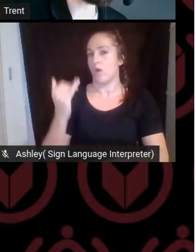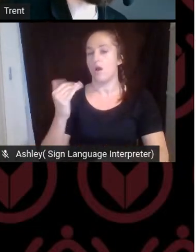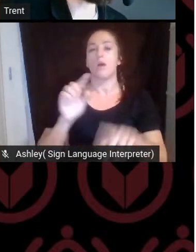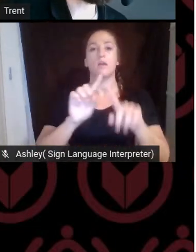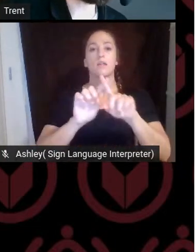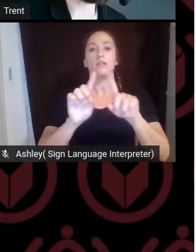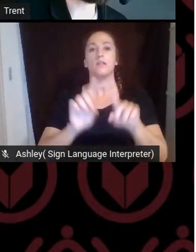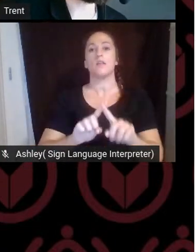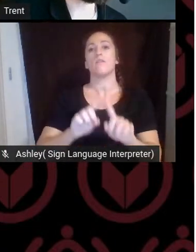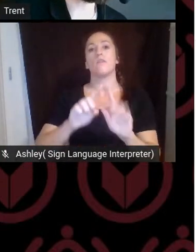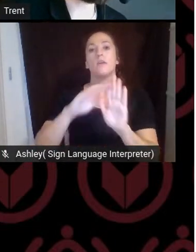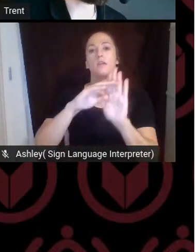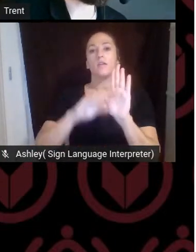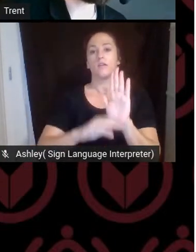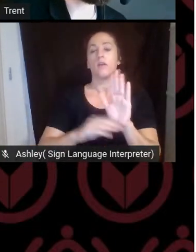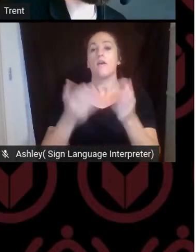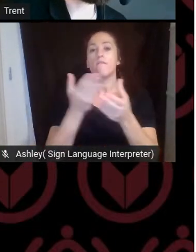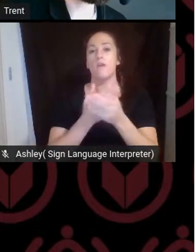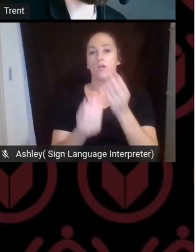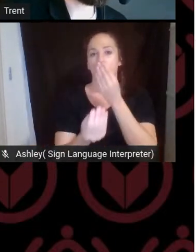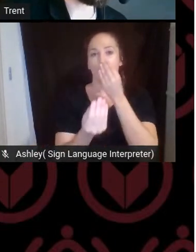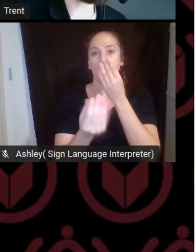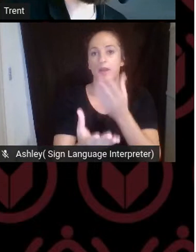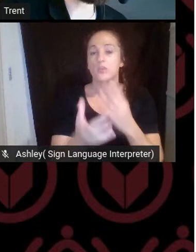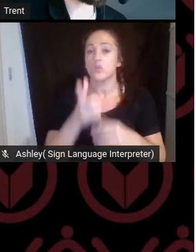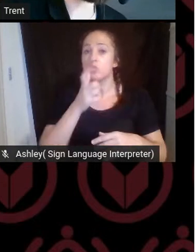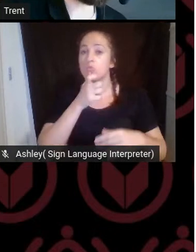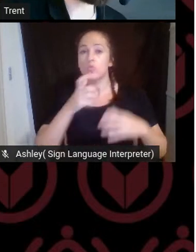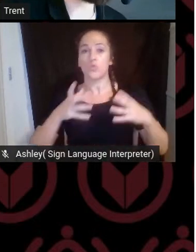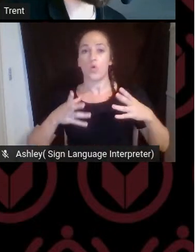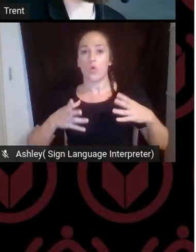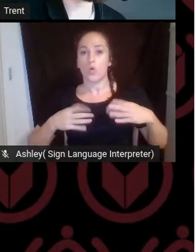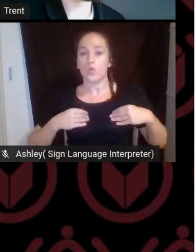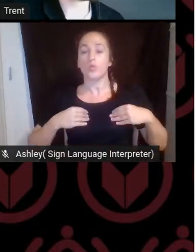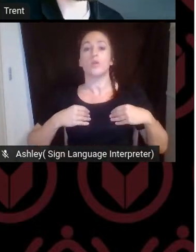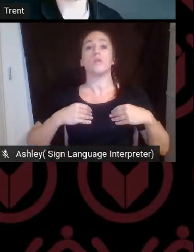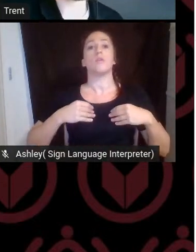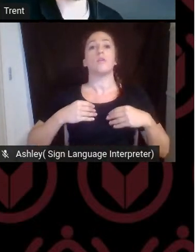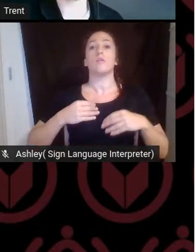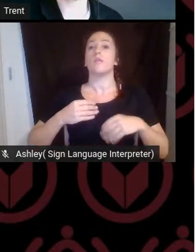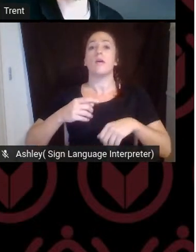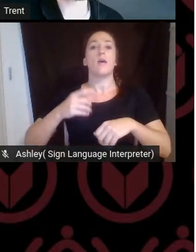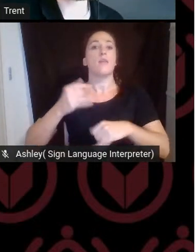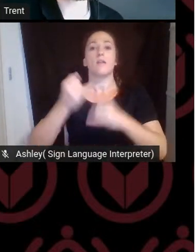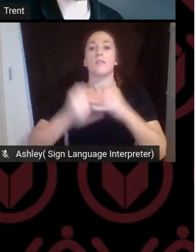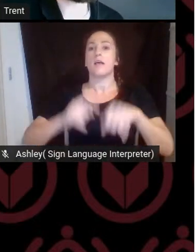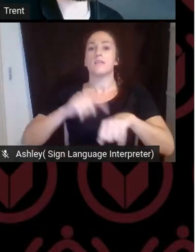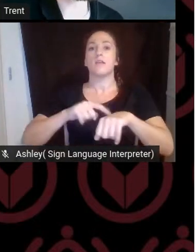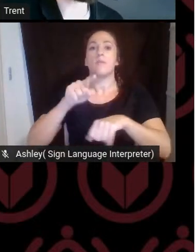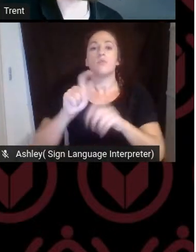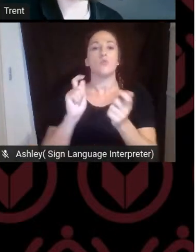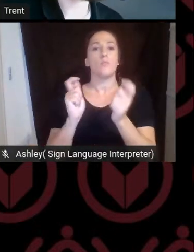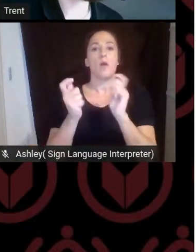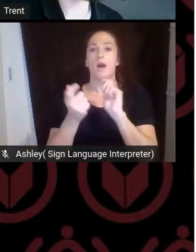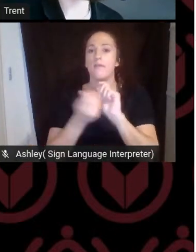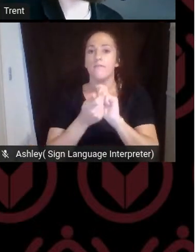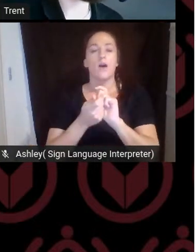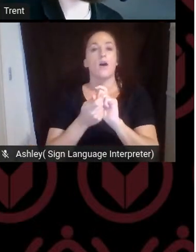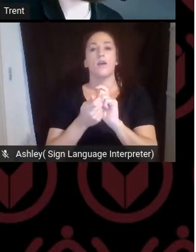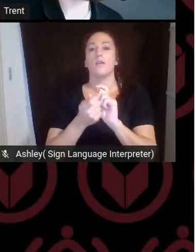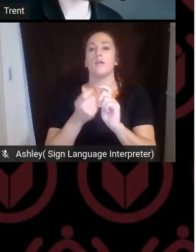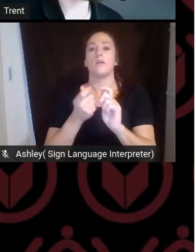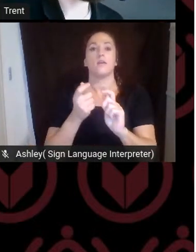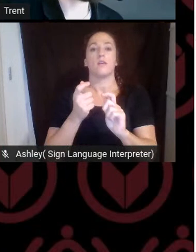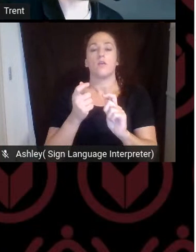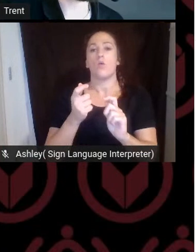file information, including who the owner is, when you last modified it, and in some cases, the file size. Here I've